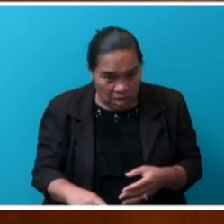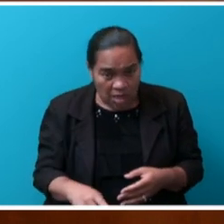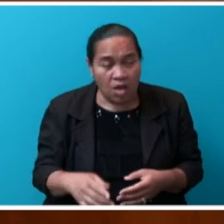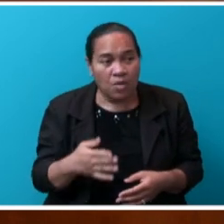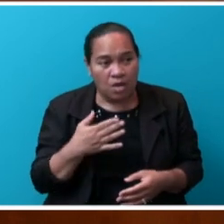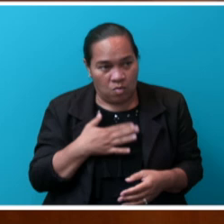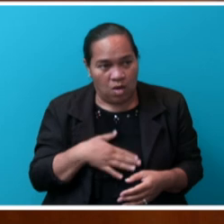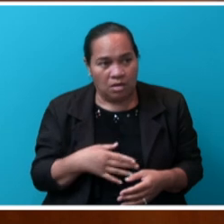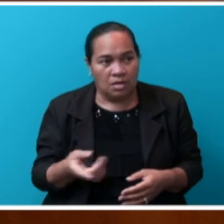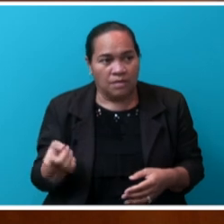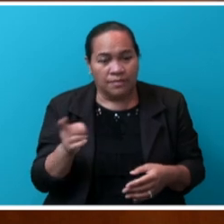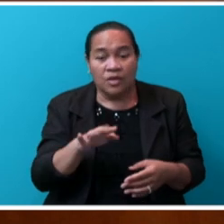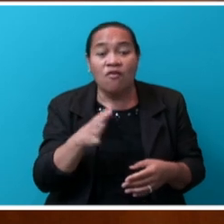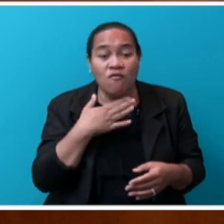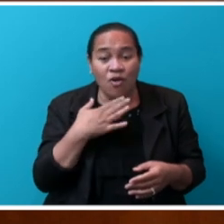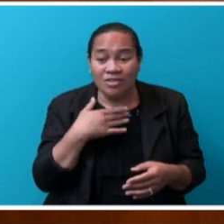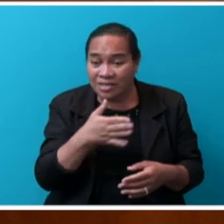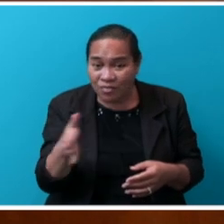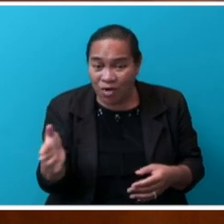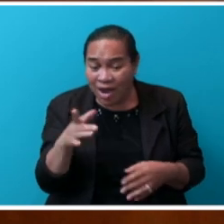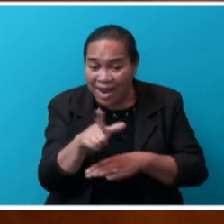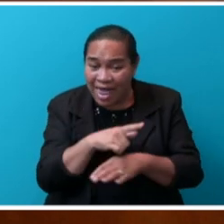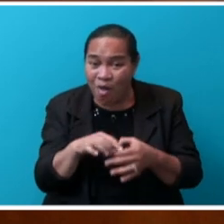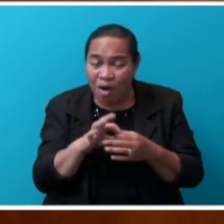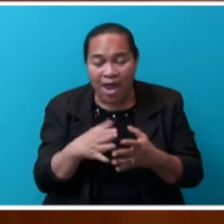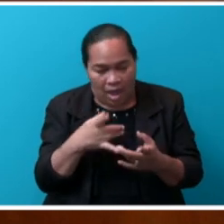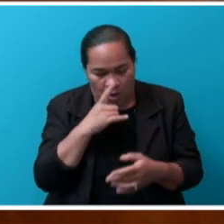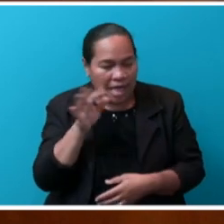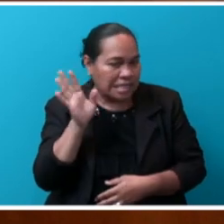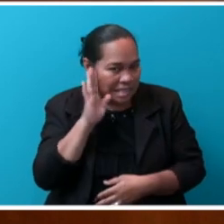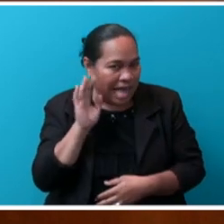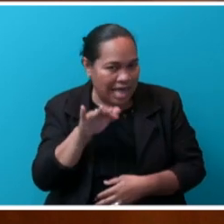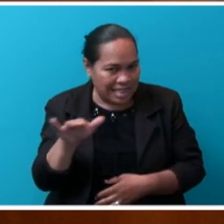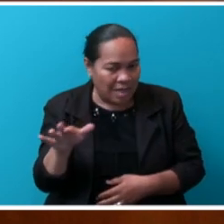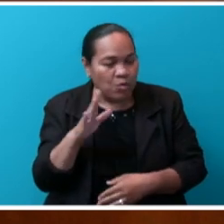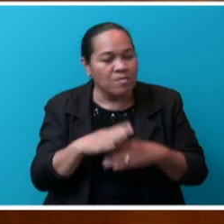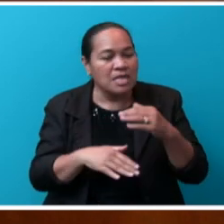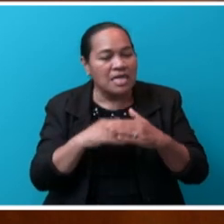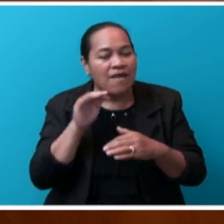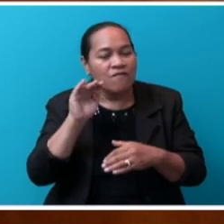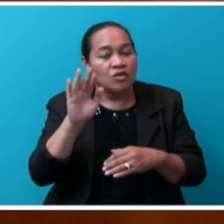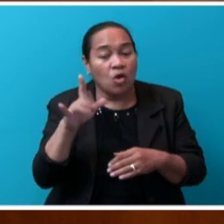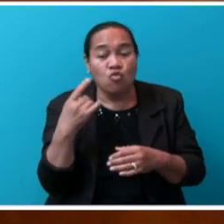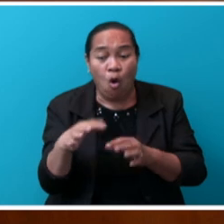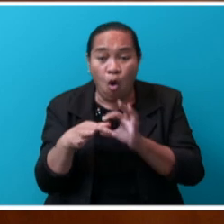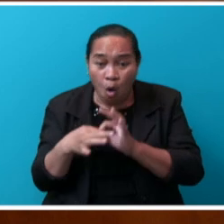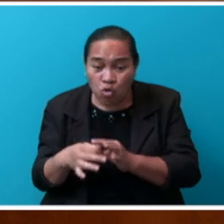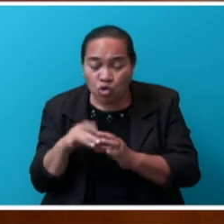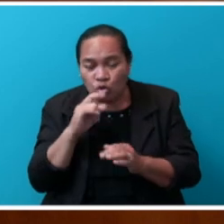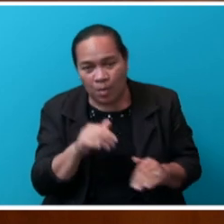of Chiefs, those voices are being heard once again. We're building a future where ownership, participation,